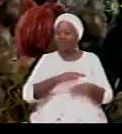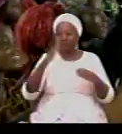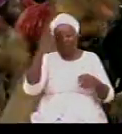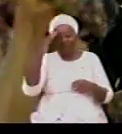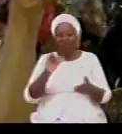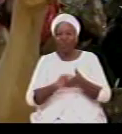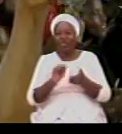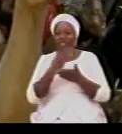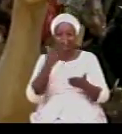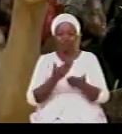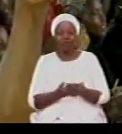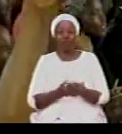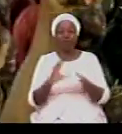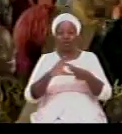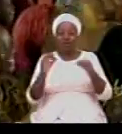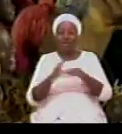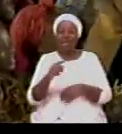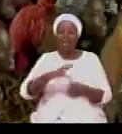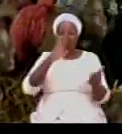tonight?